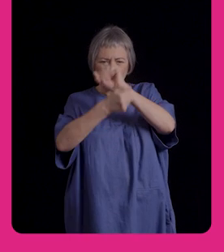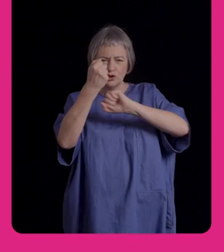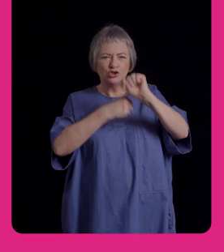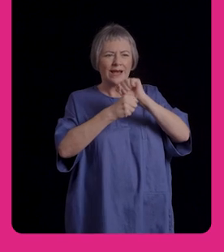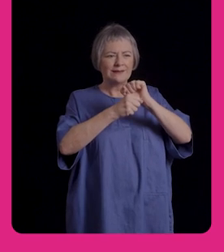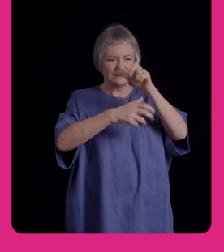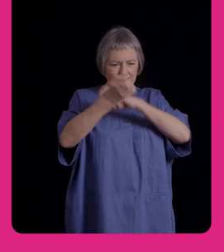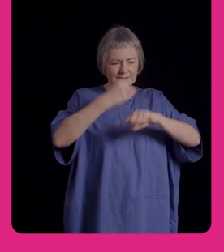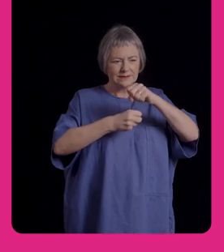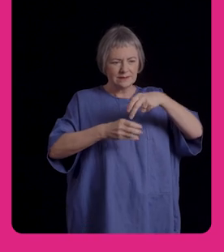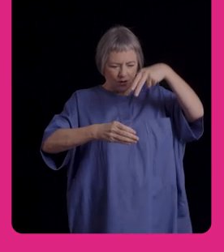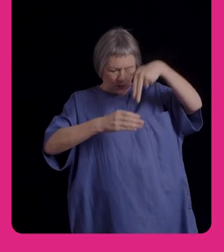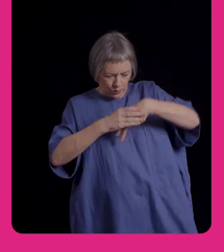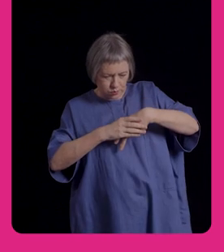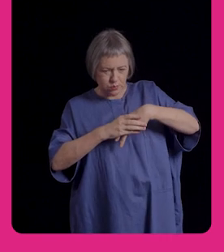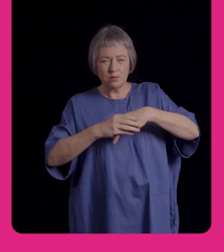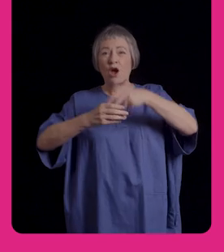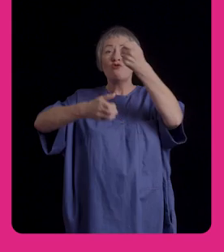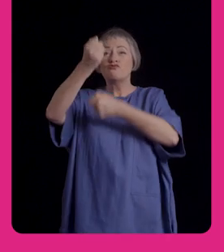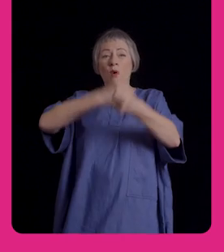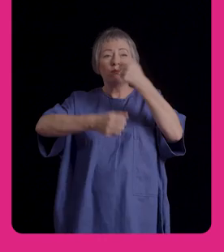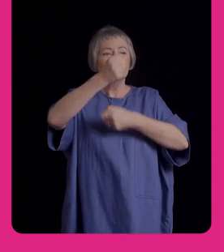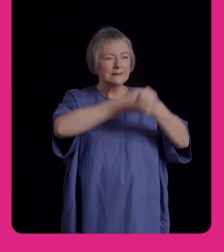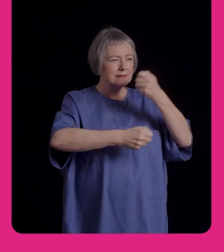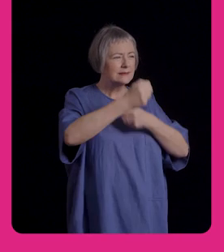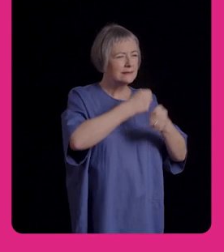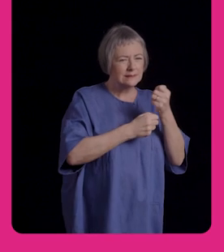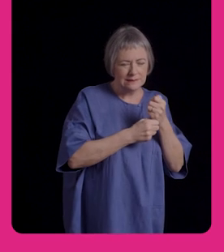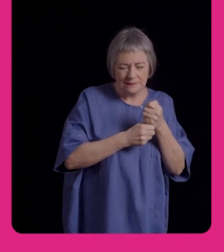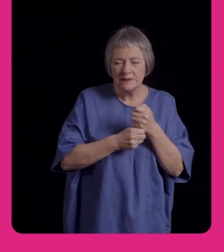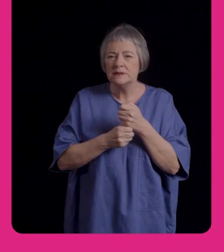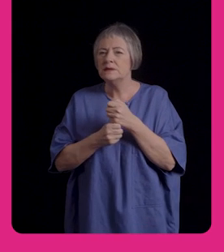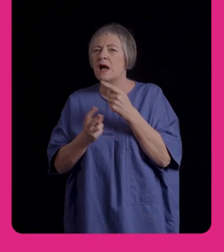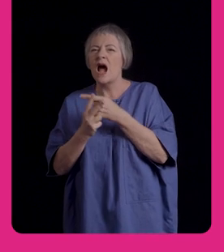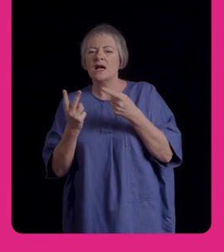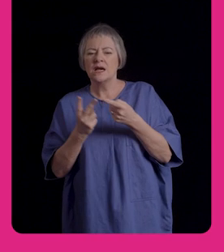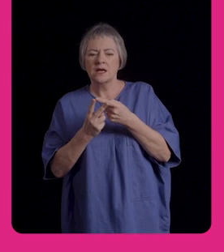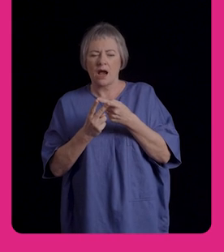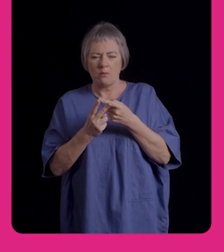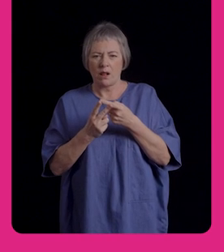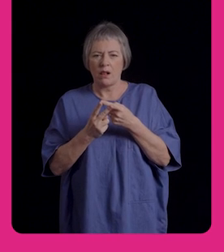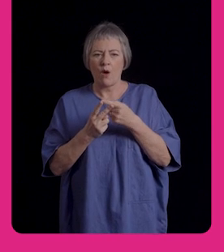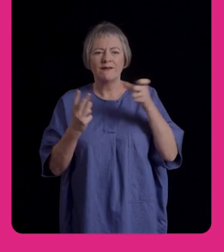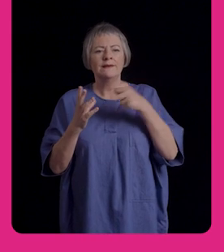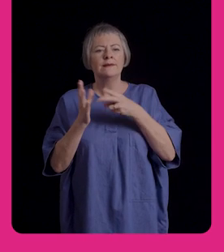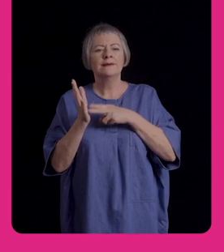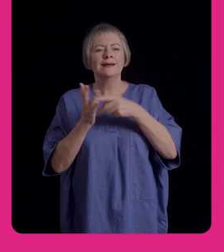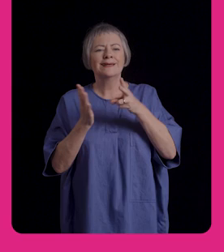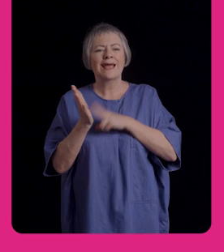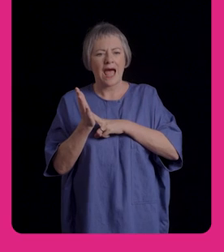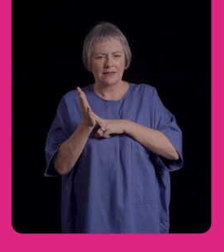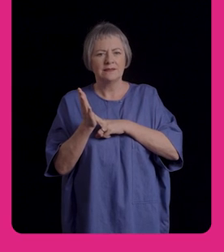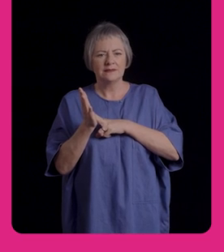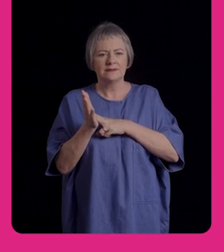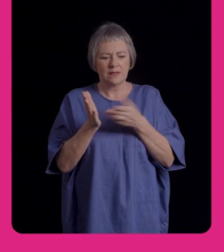that, you know, are like anchor chains. There's like ropes. There are a couple of cannons